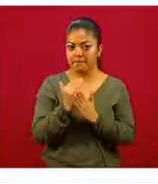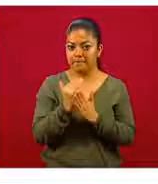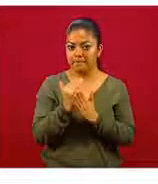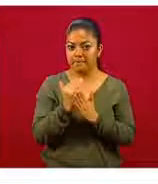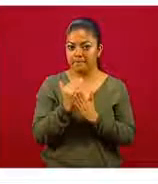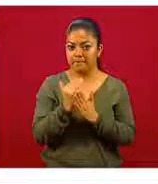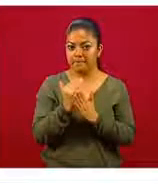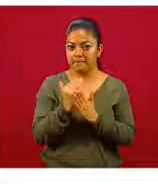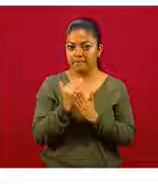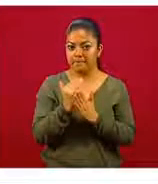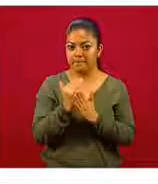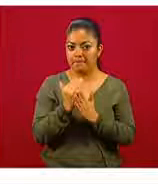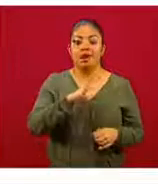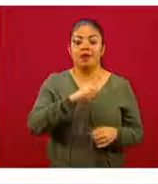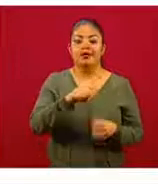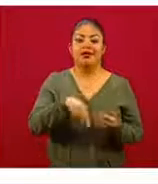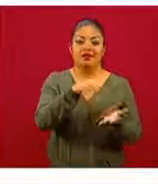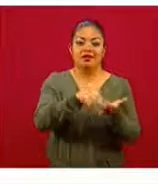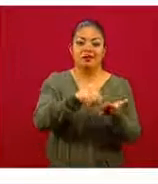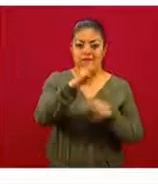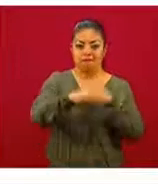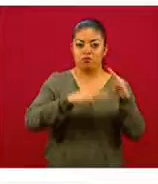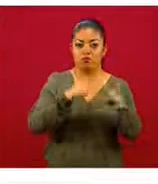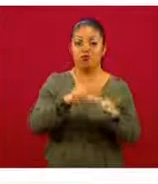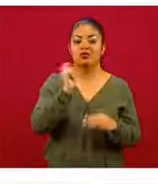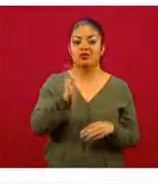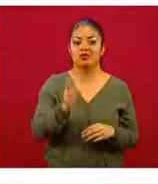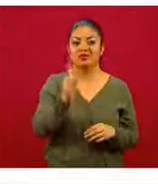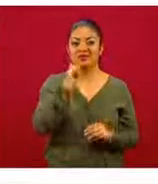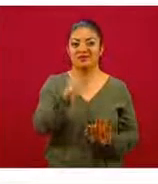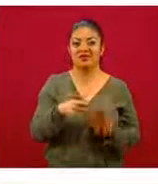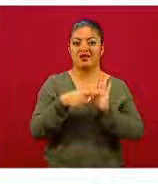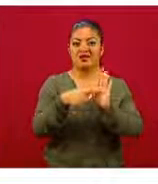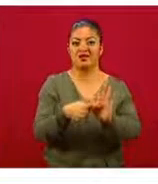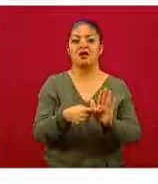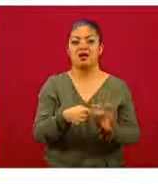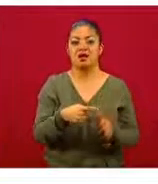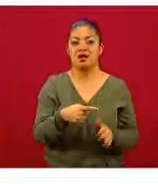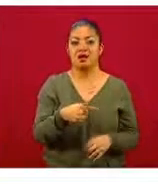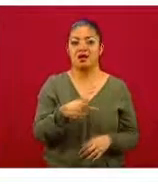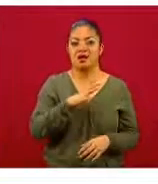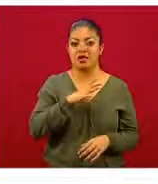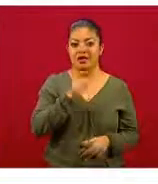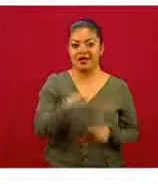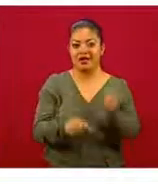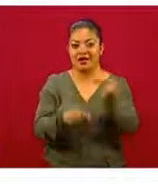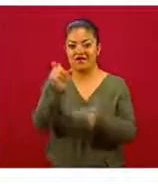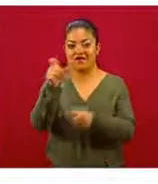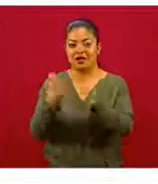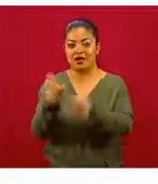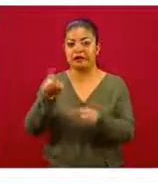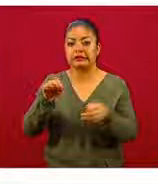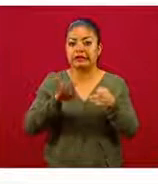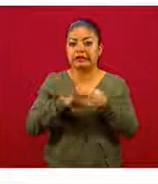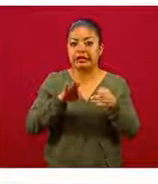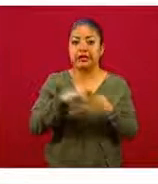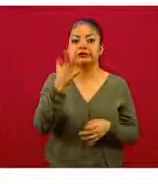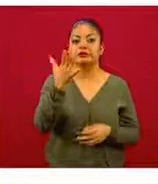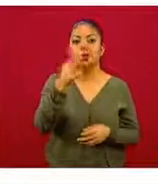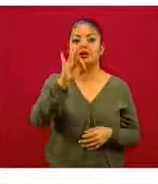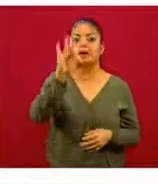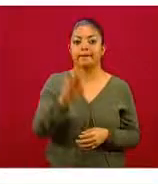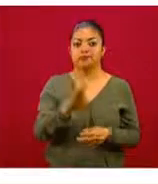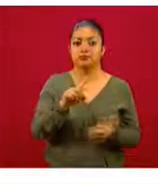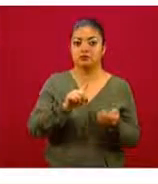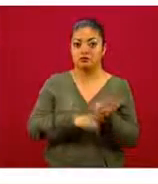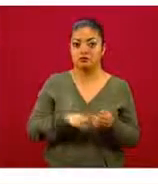distribución en las rate is distintas regiones del mundo 6.7%. es la que se muestra You en can see la in this gráfica, bar con graph cerca what's del going on in different 50% parts of the de los